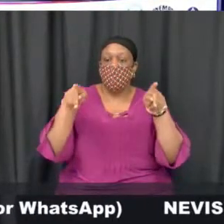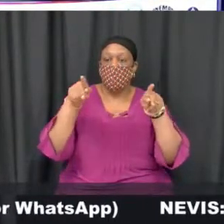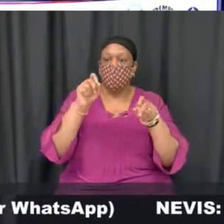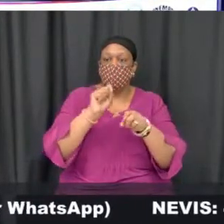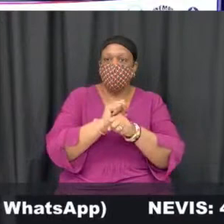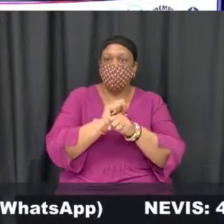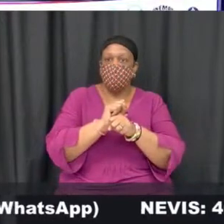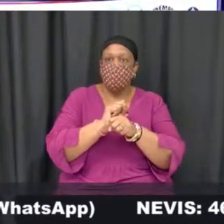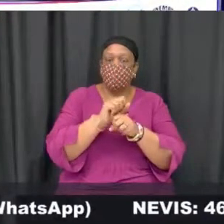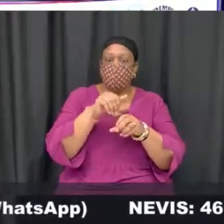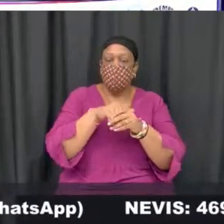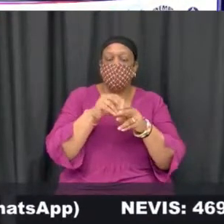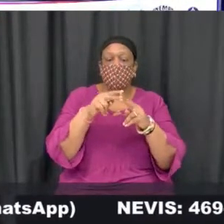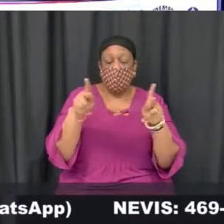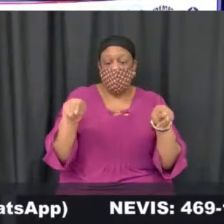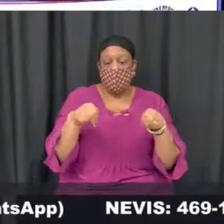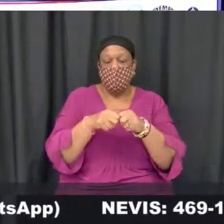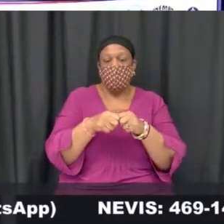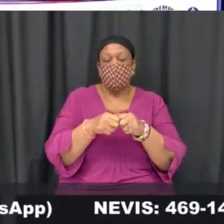Nisbet.